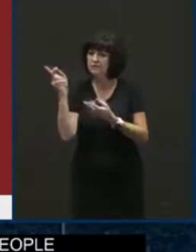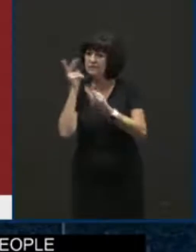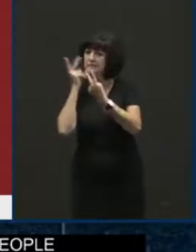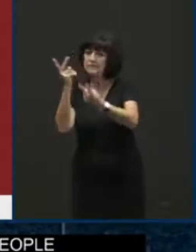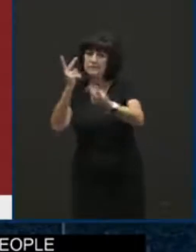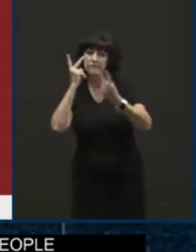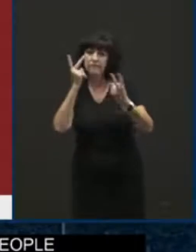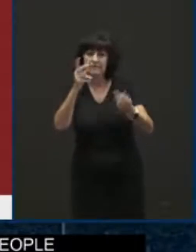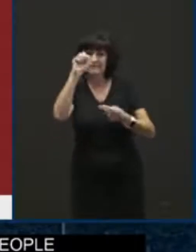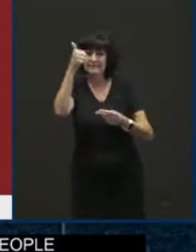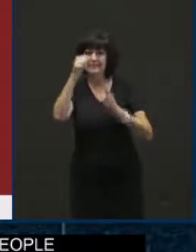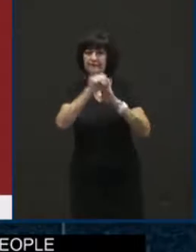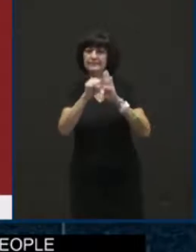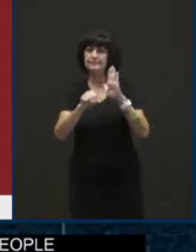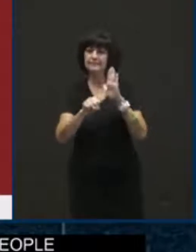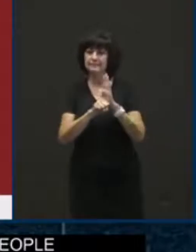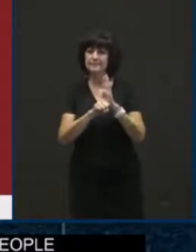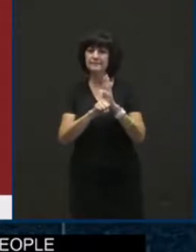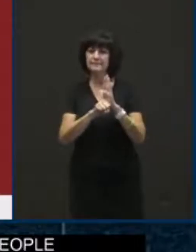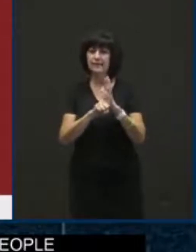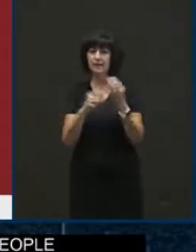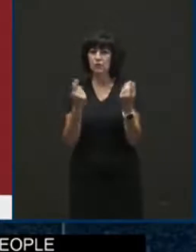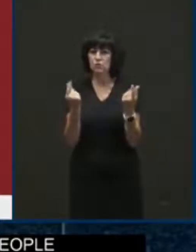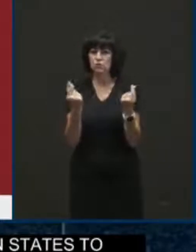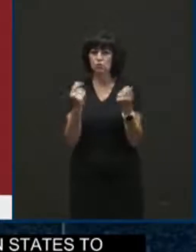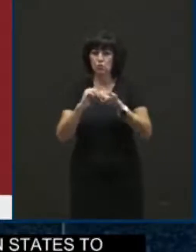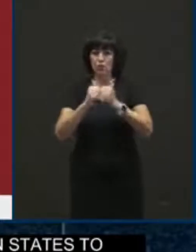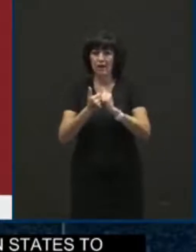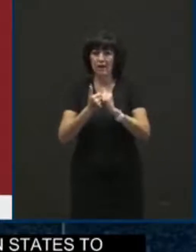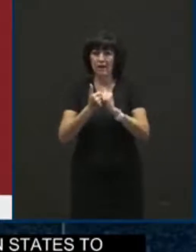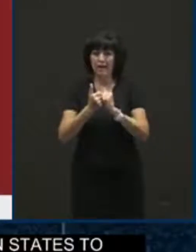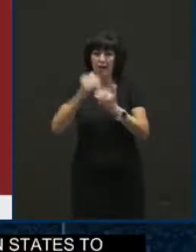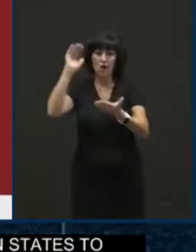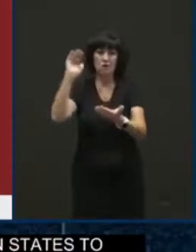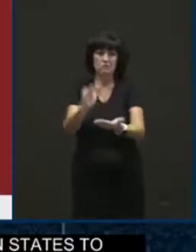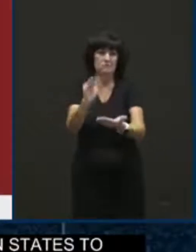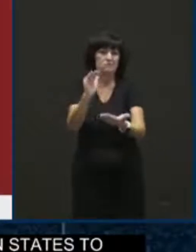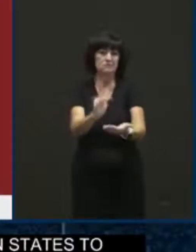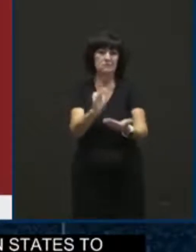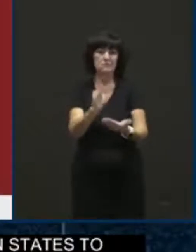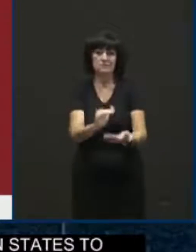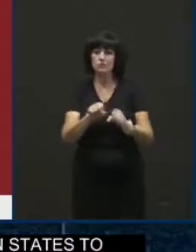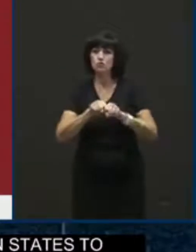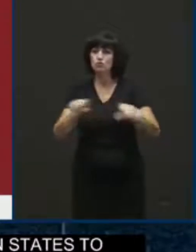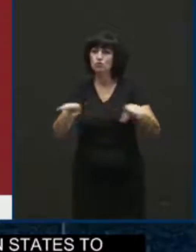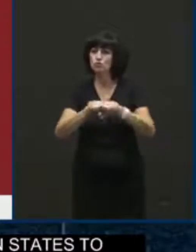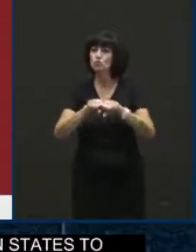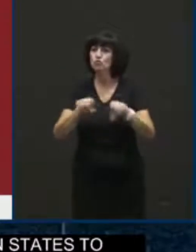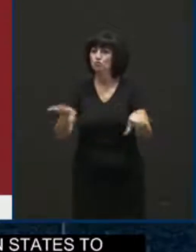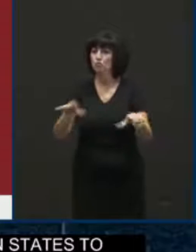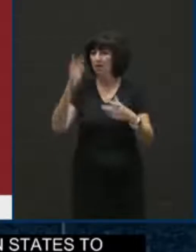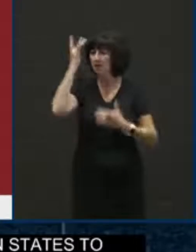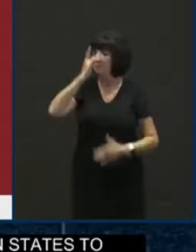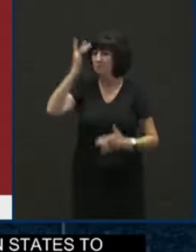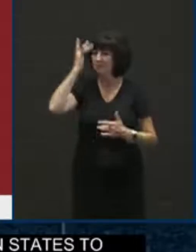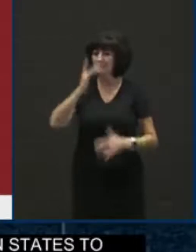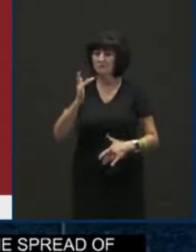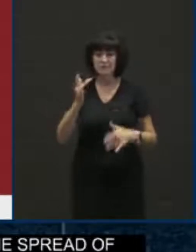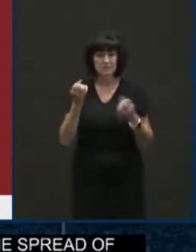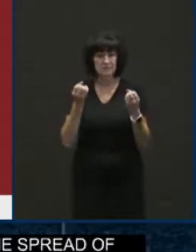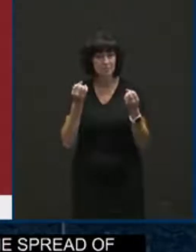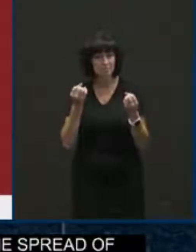they're responding and pushing down the spread of the virus at those institutions. We've seen it at every major university